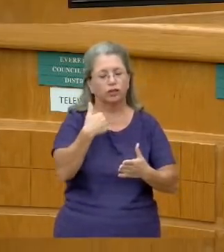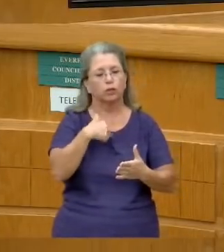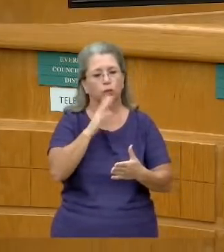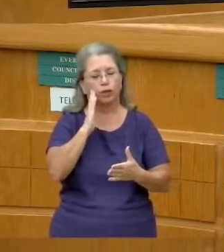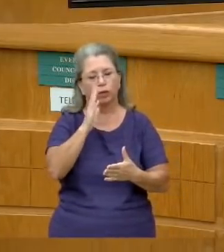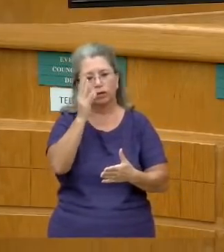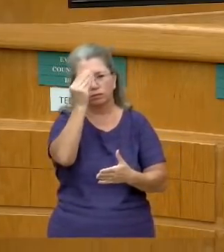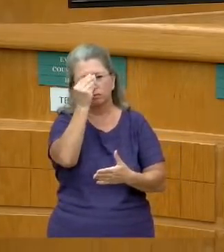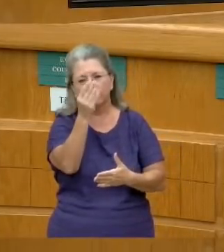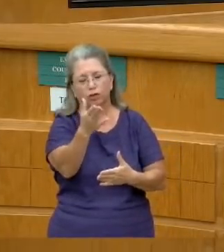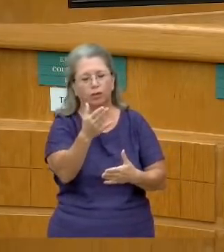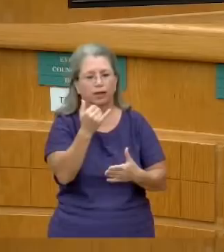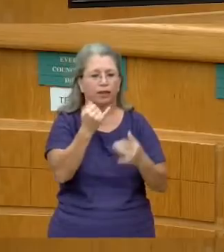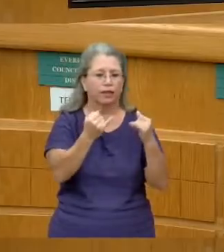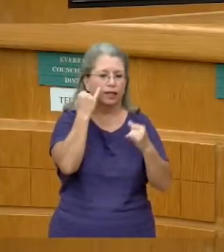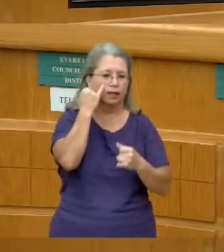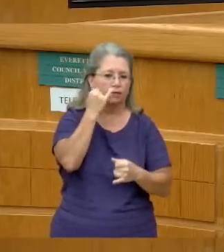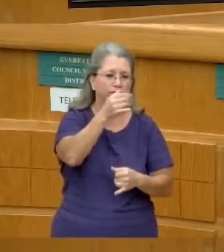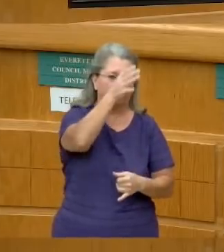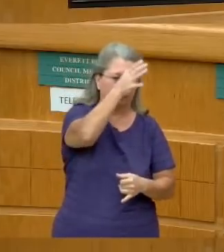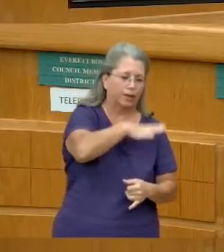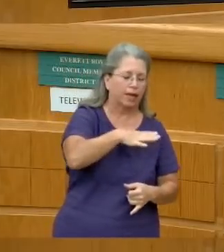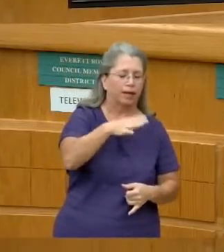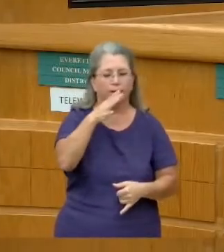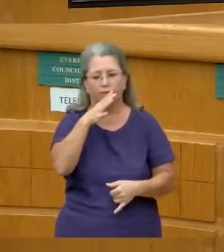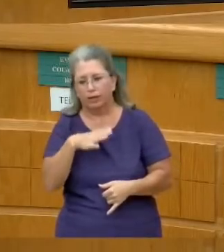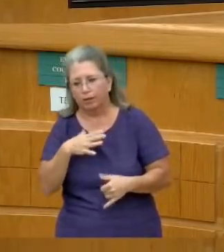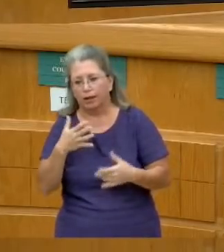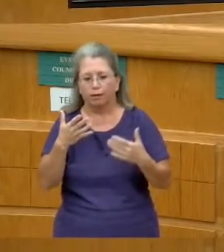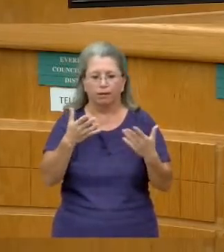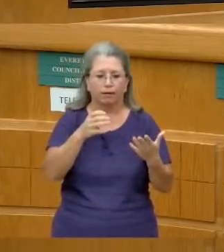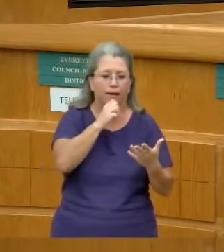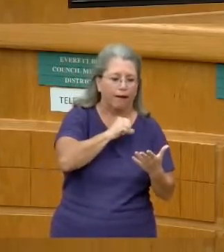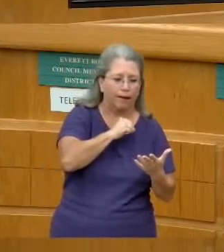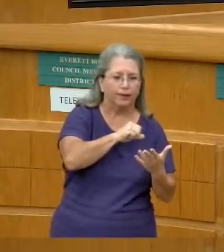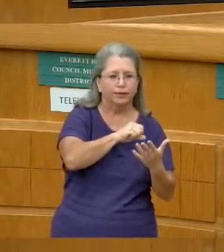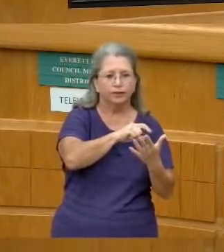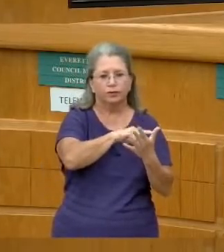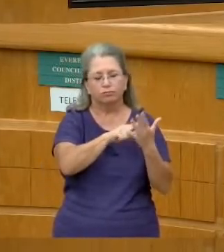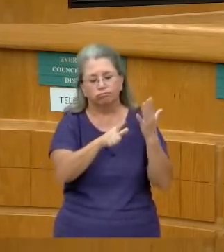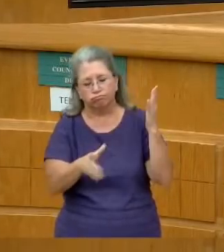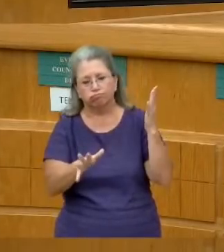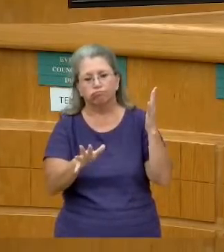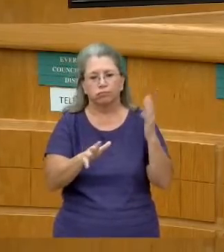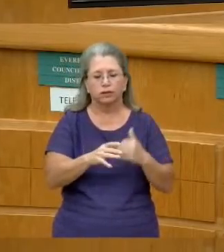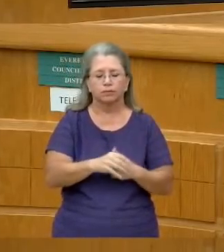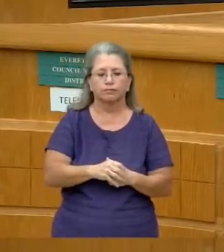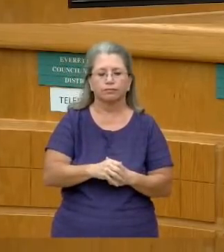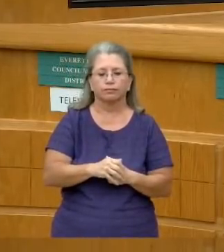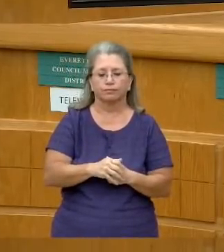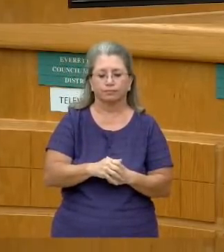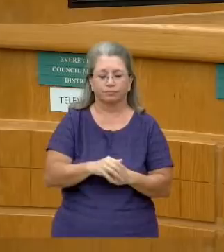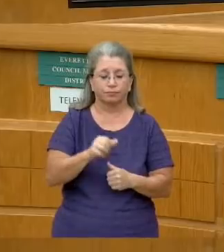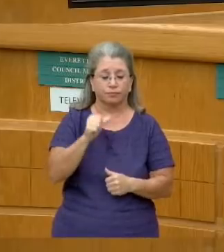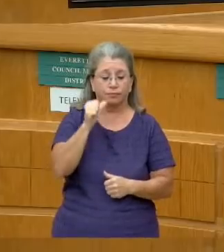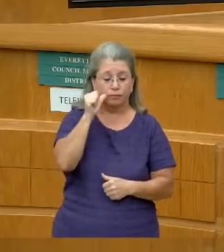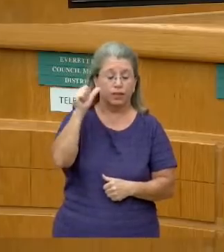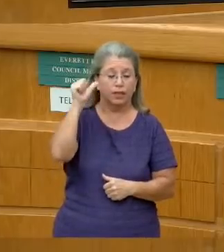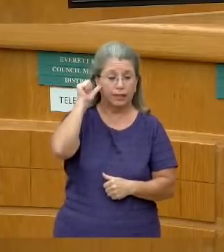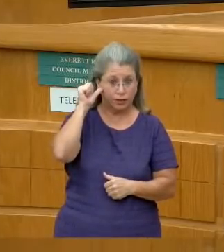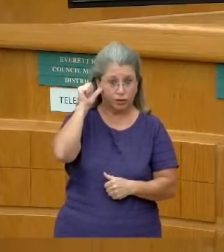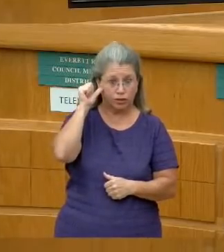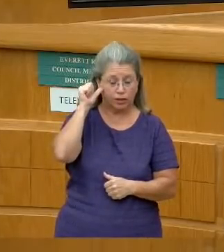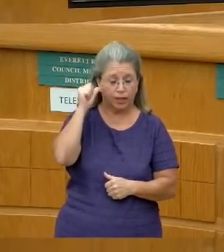was it a male, female, what was the age, and did they have any comorbidities or not. So yesterday in our press